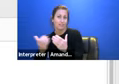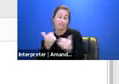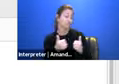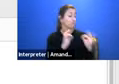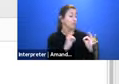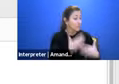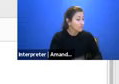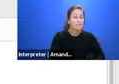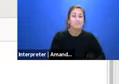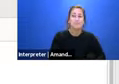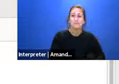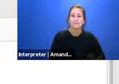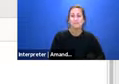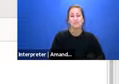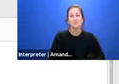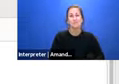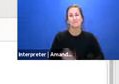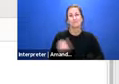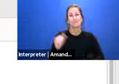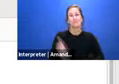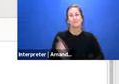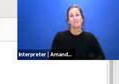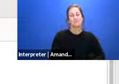you. Thank you. Thank you.